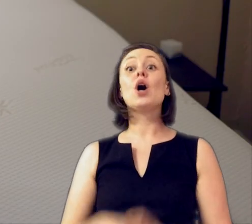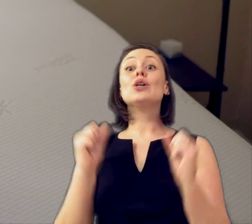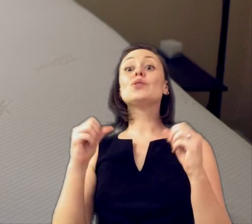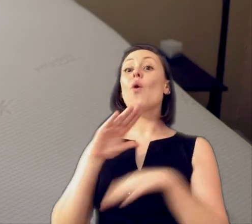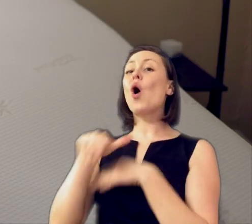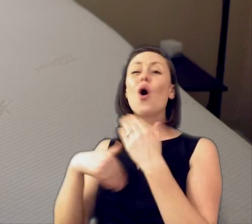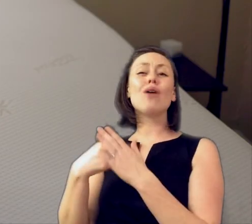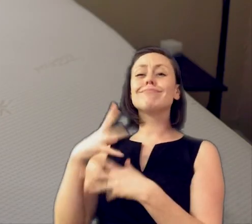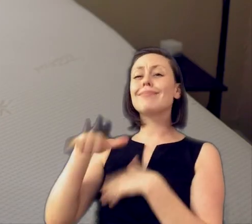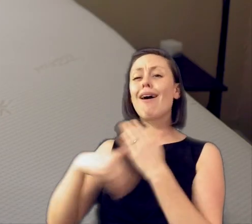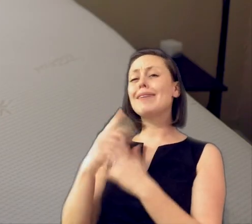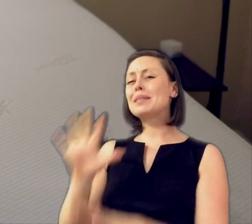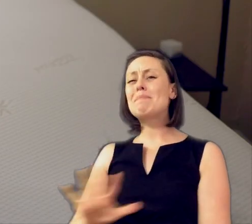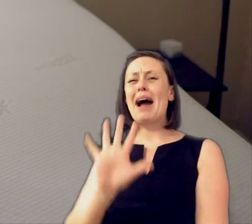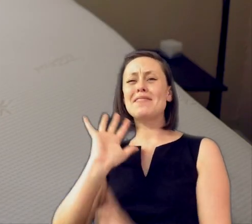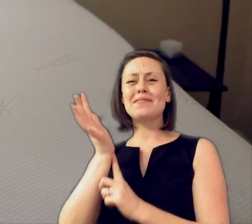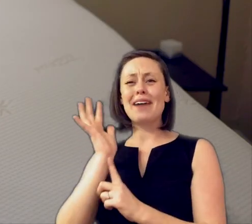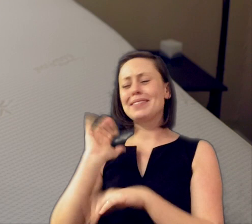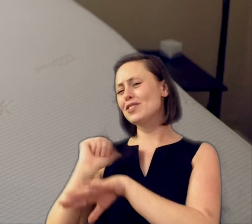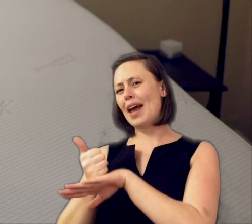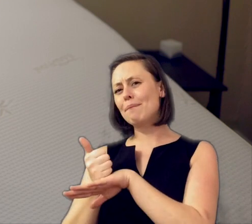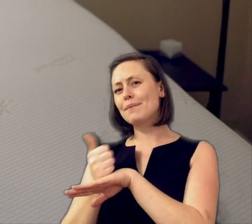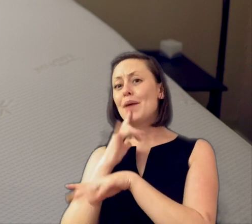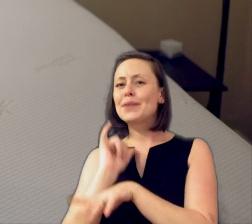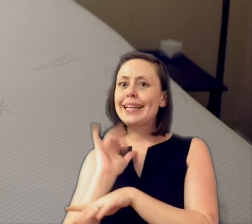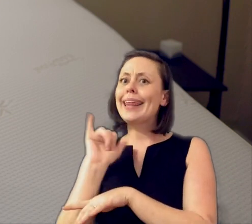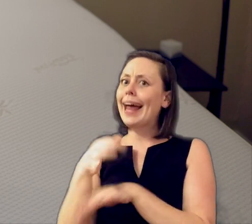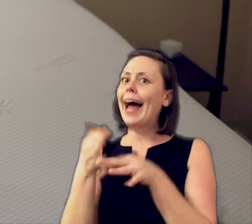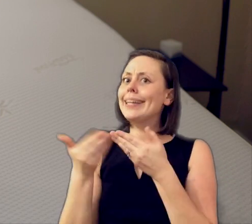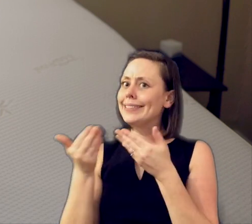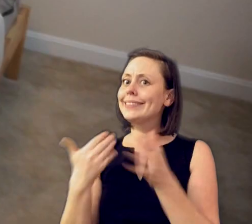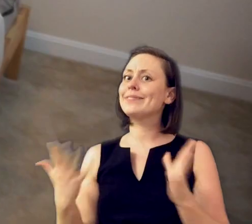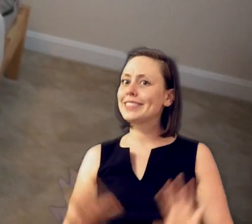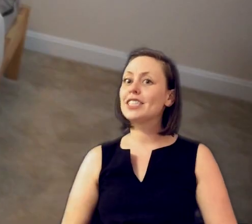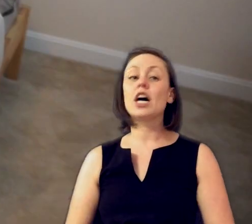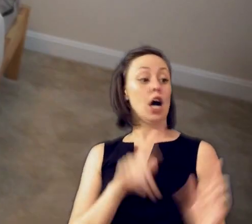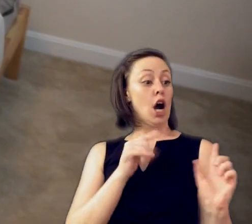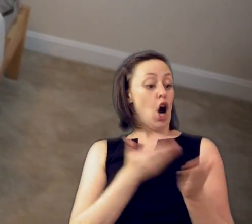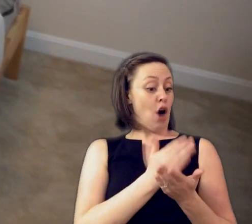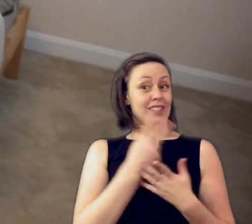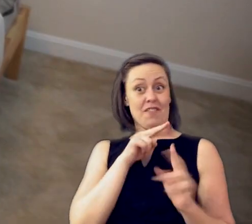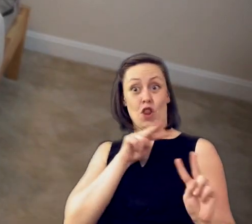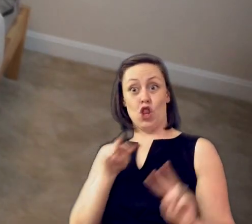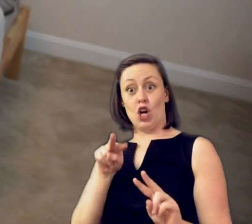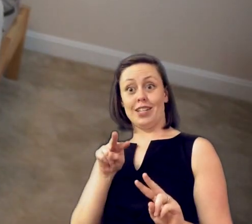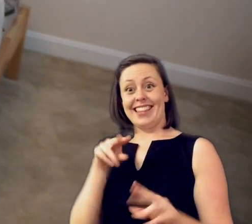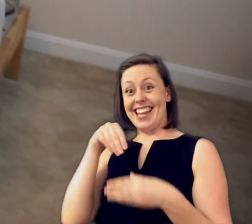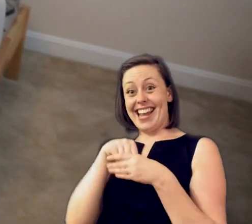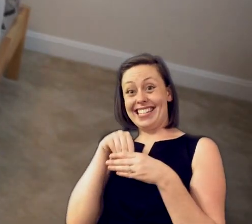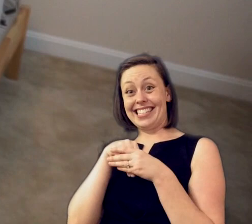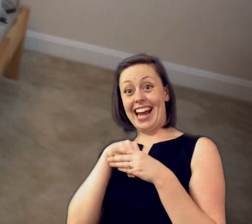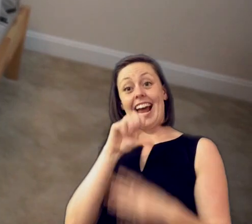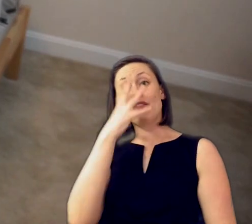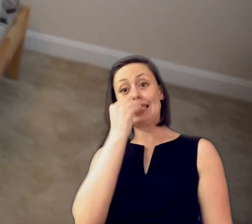So all in all, it took me about 5 minutes to set up. It really is that easy. Alright, so having looked at the inside